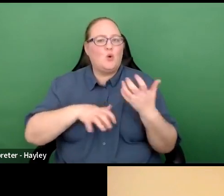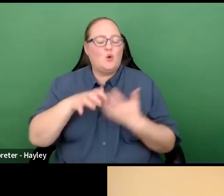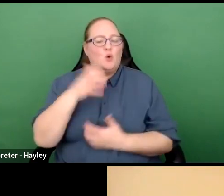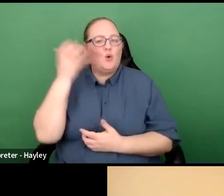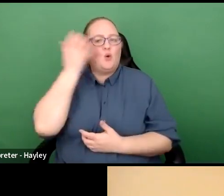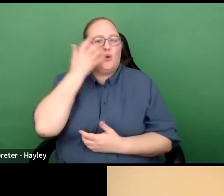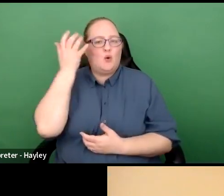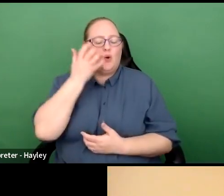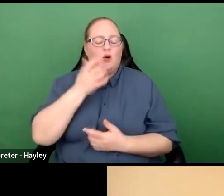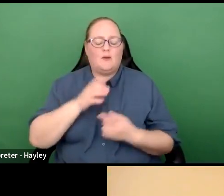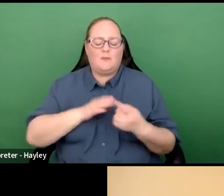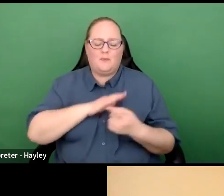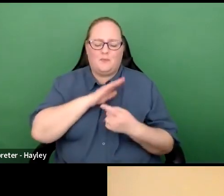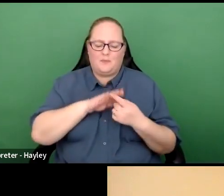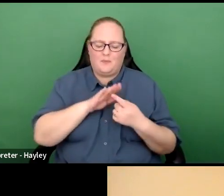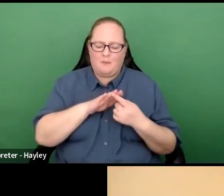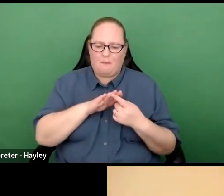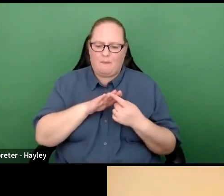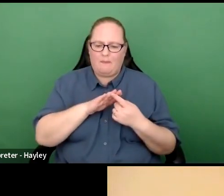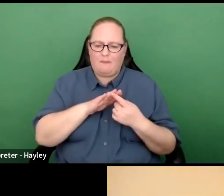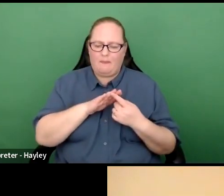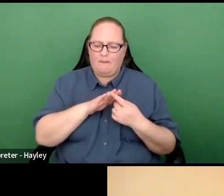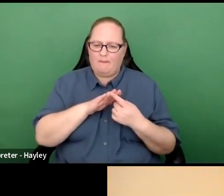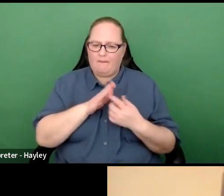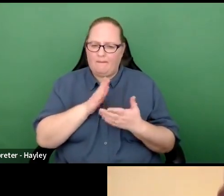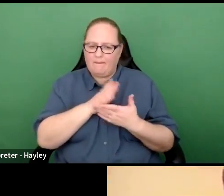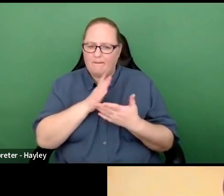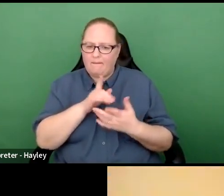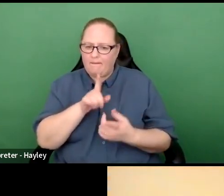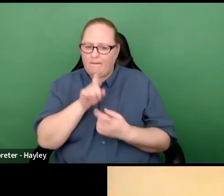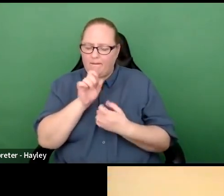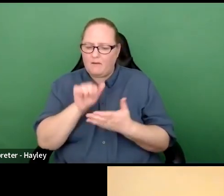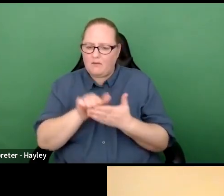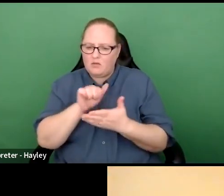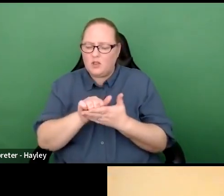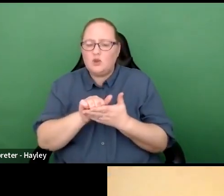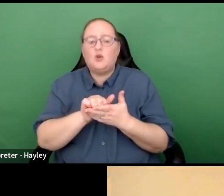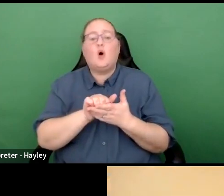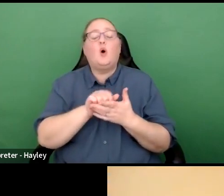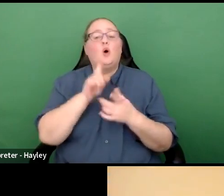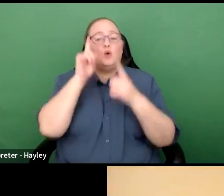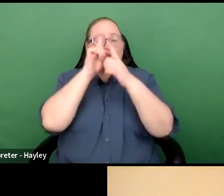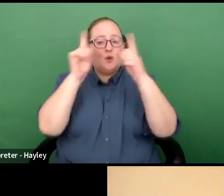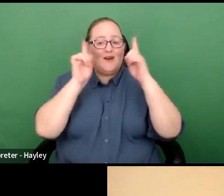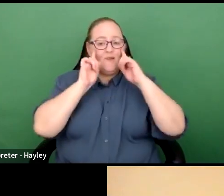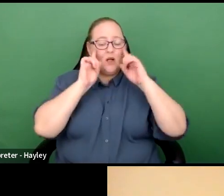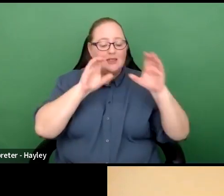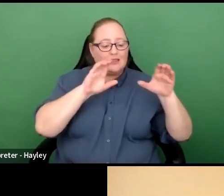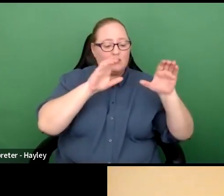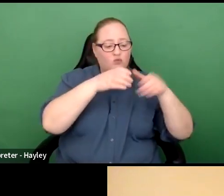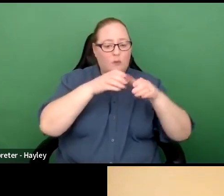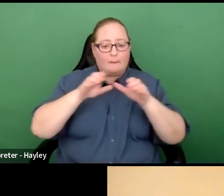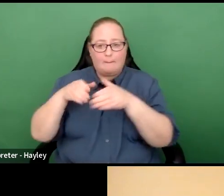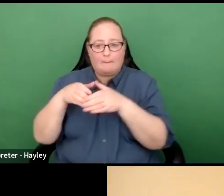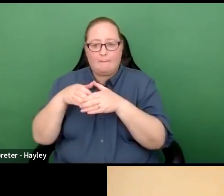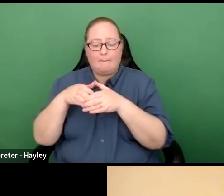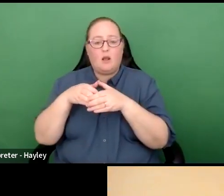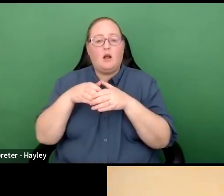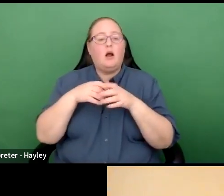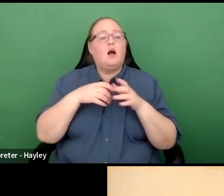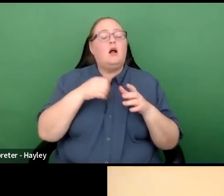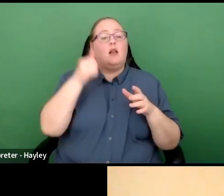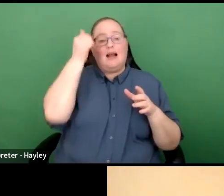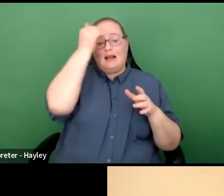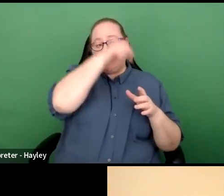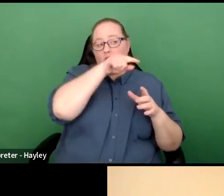your first question correctly, these different groups at the university, are you talking about intellectuals who embraced Marxism